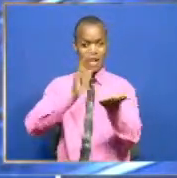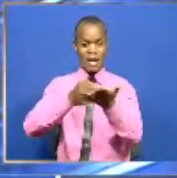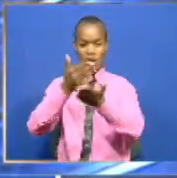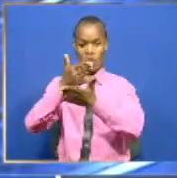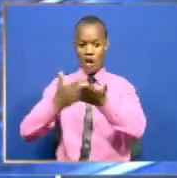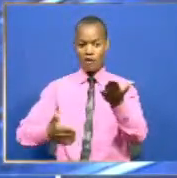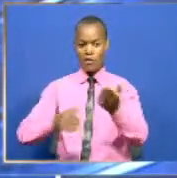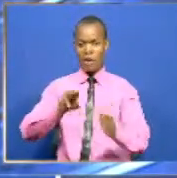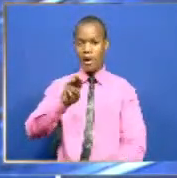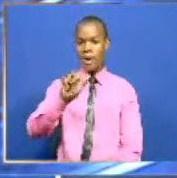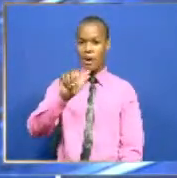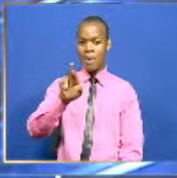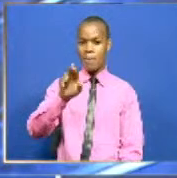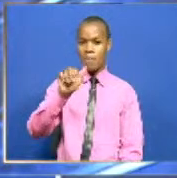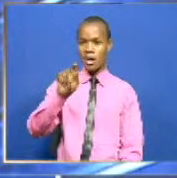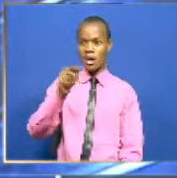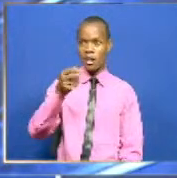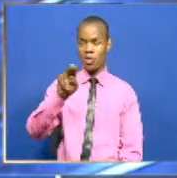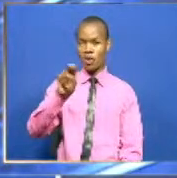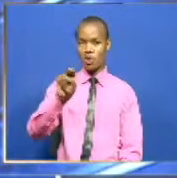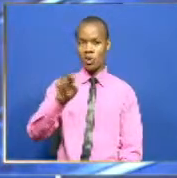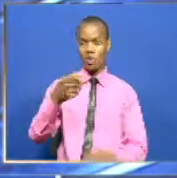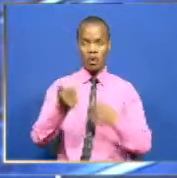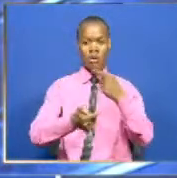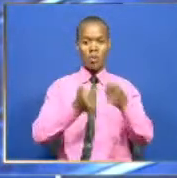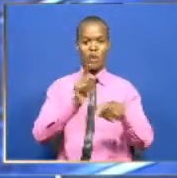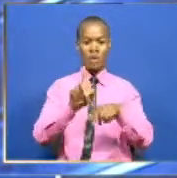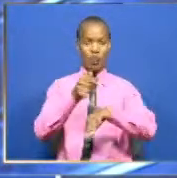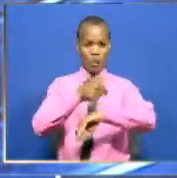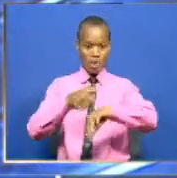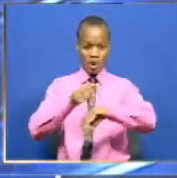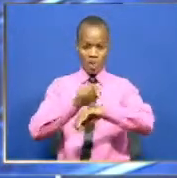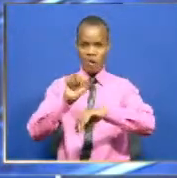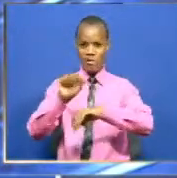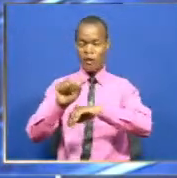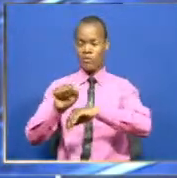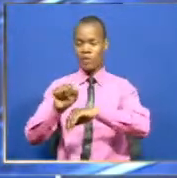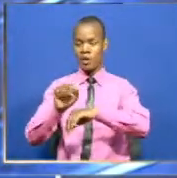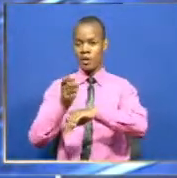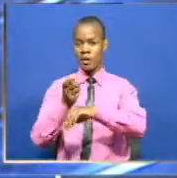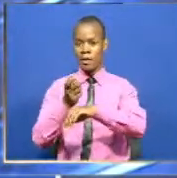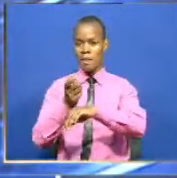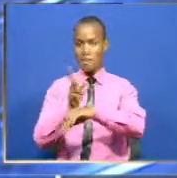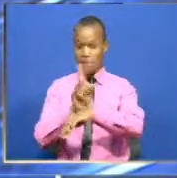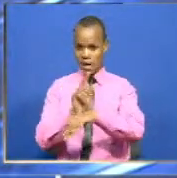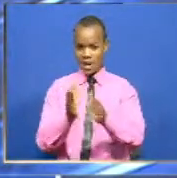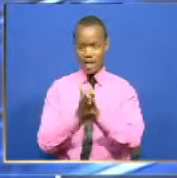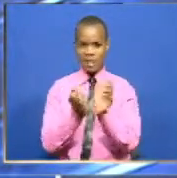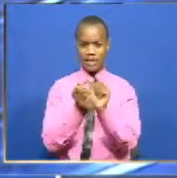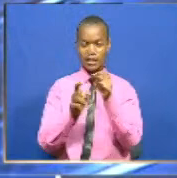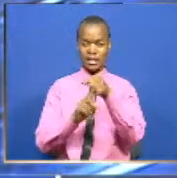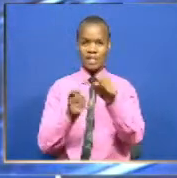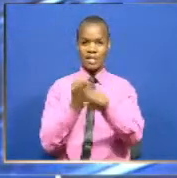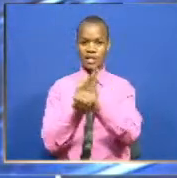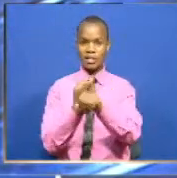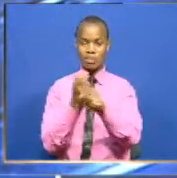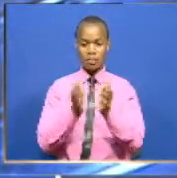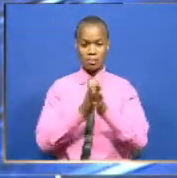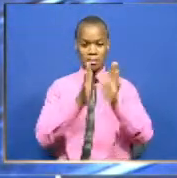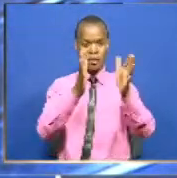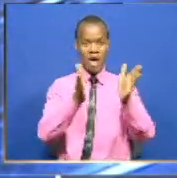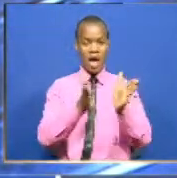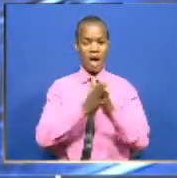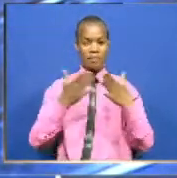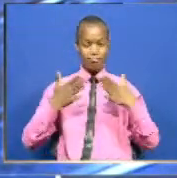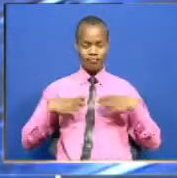winning it by 1 hour, 5 minutes and 16 seconds. Congratulations to her and the entire